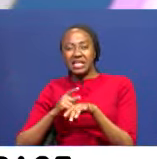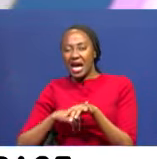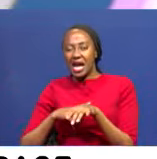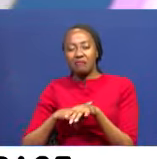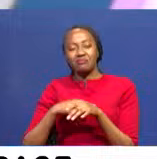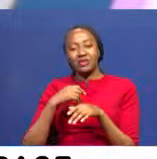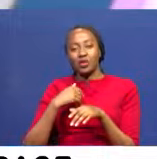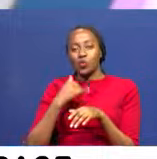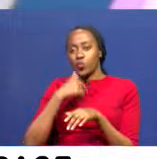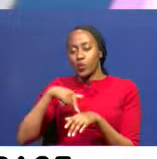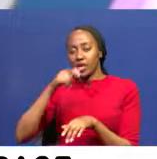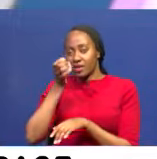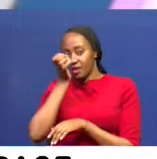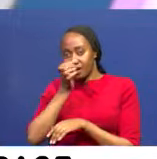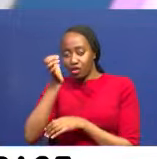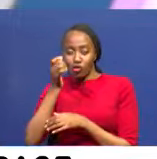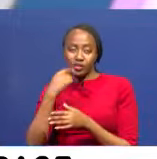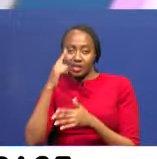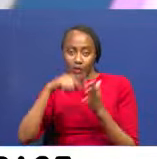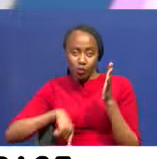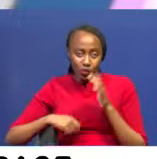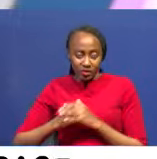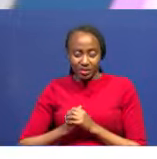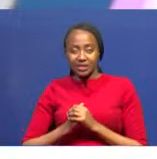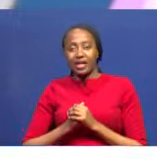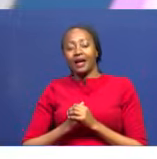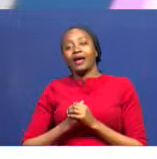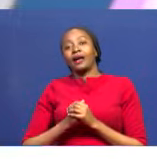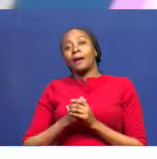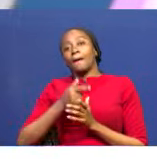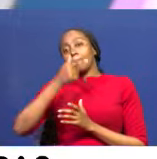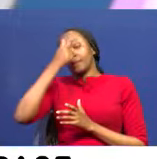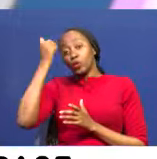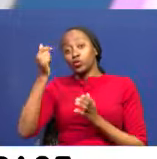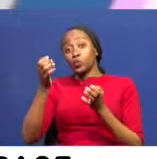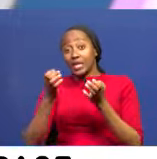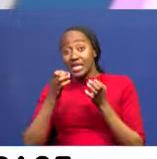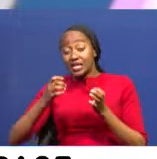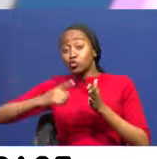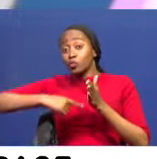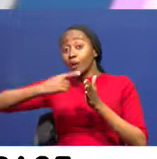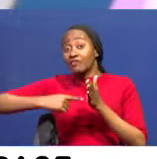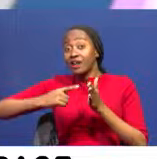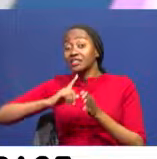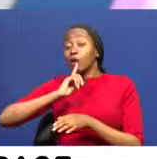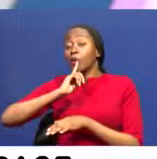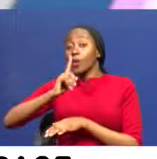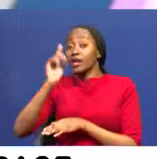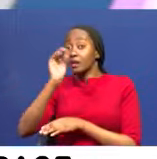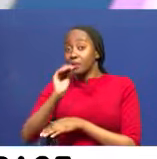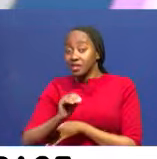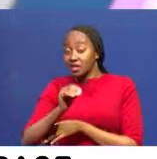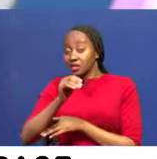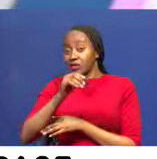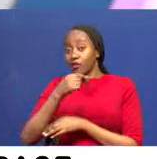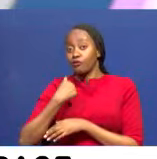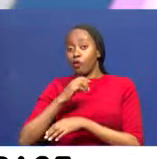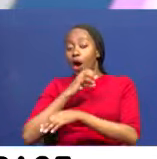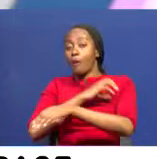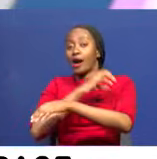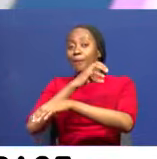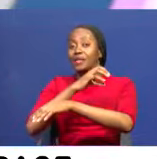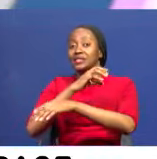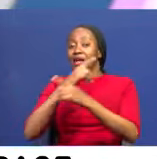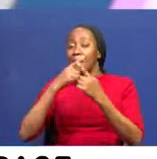manufacturing sector. And I would say underutilized because we should be manufacturing at 100% of our capacity, but I believe we're